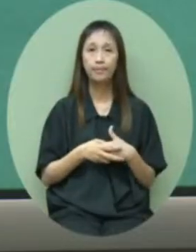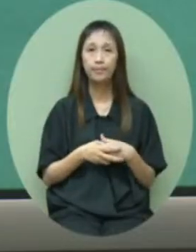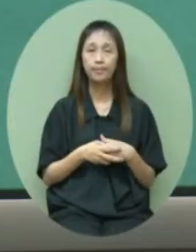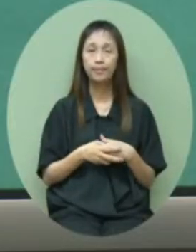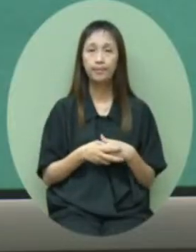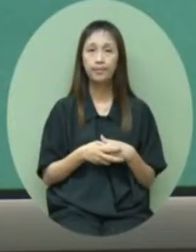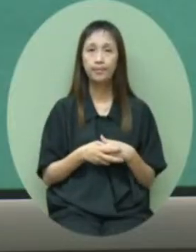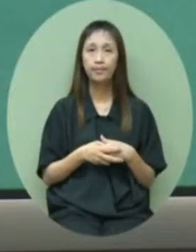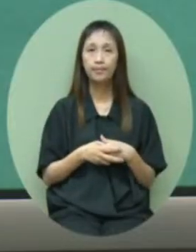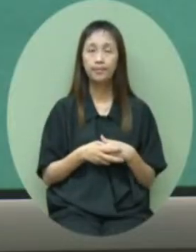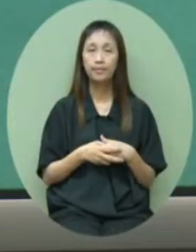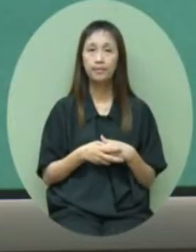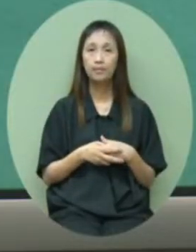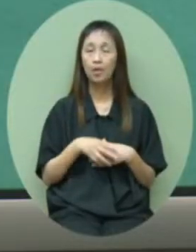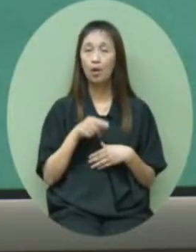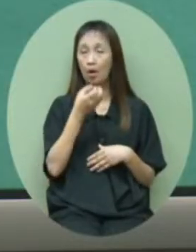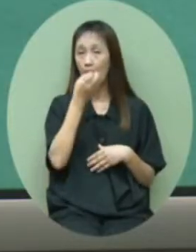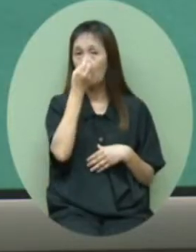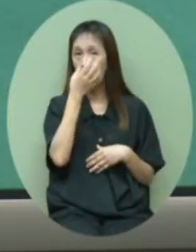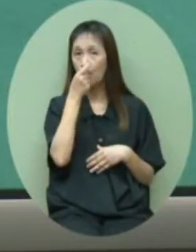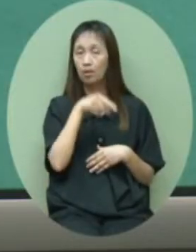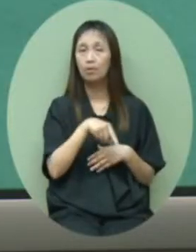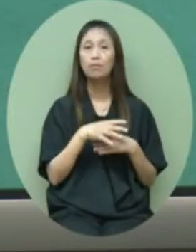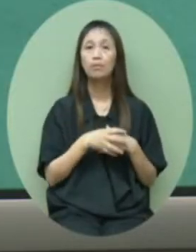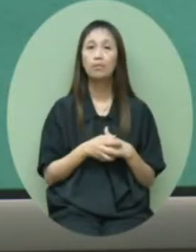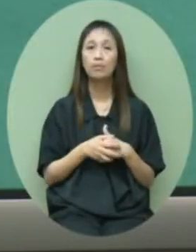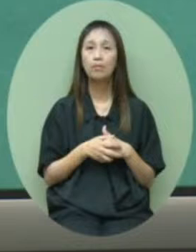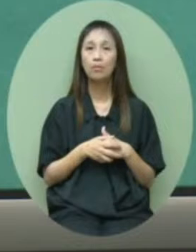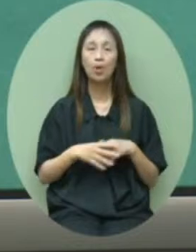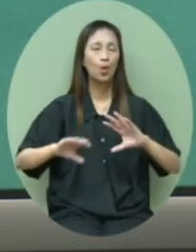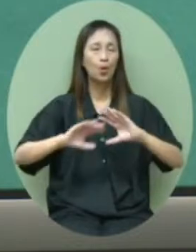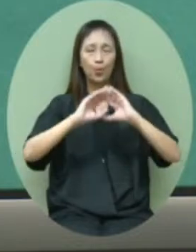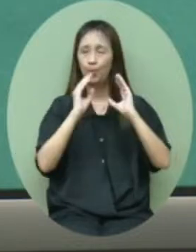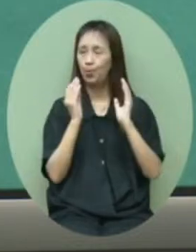Kong Macau Affairs Office of the State Councils,